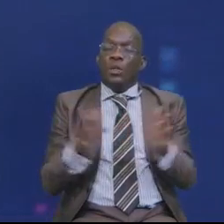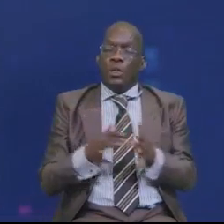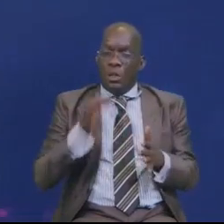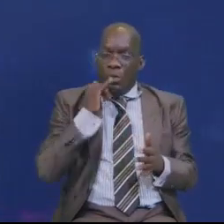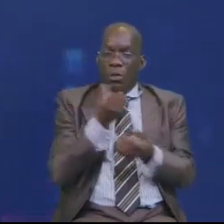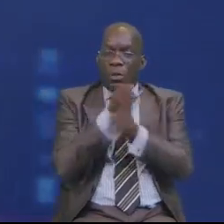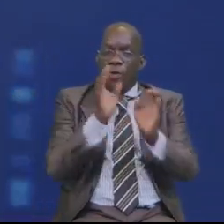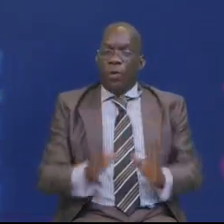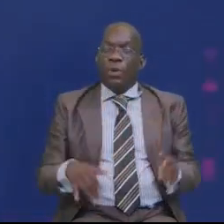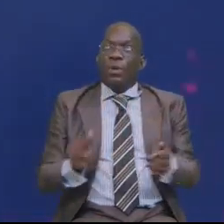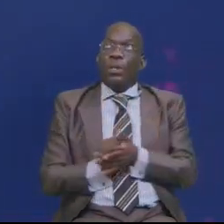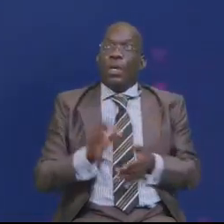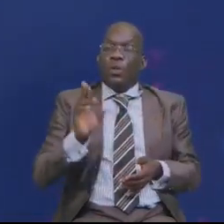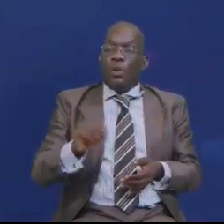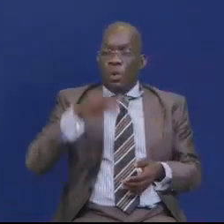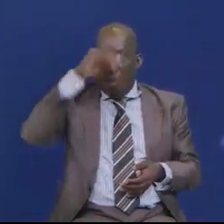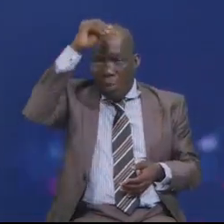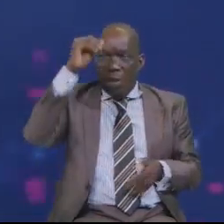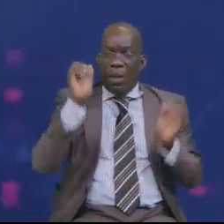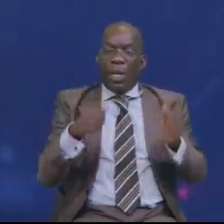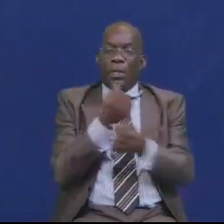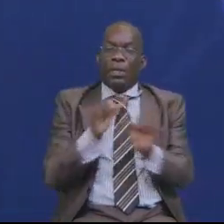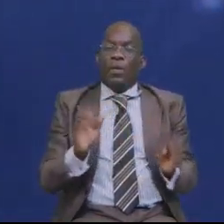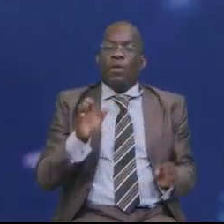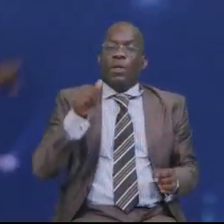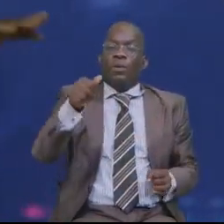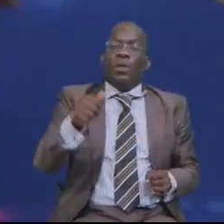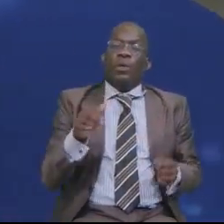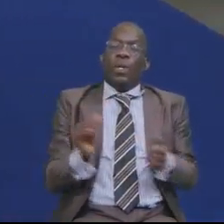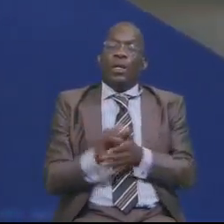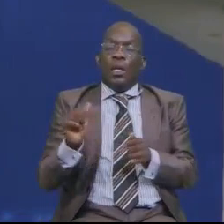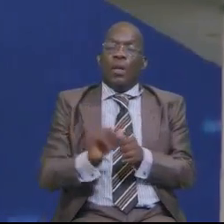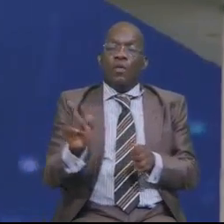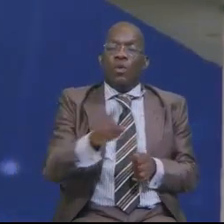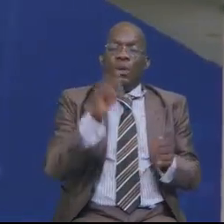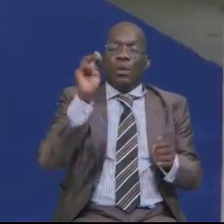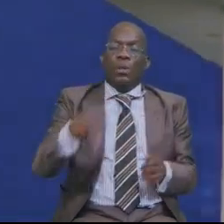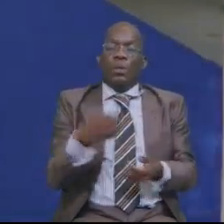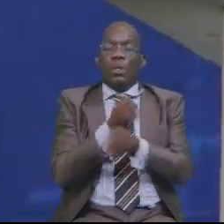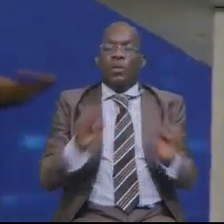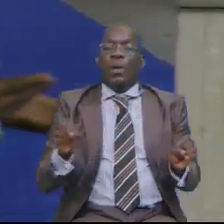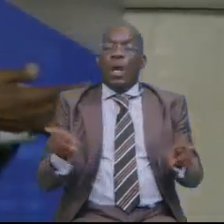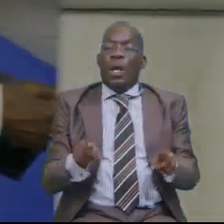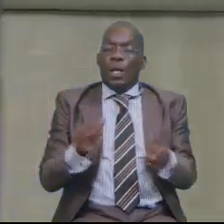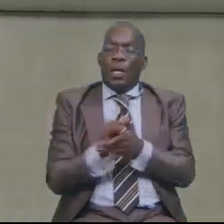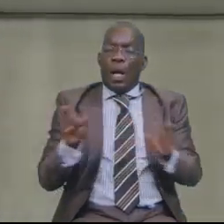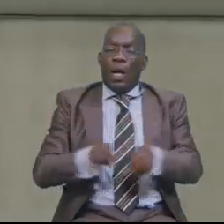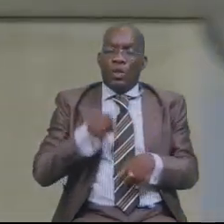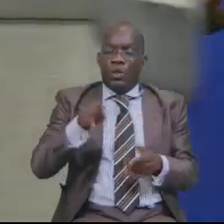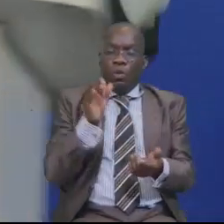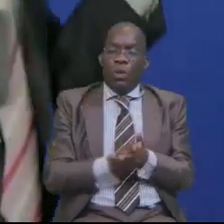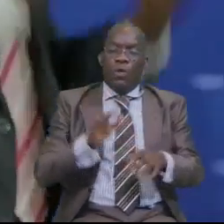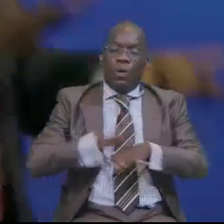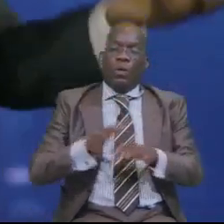can save himself, that everybody needs salvation, that as you believe on the Lord Jesus Christ,